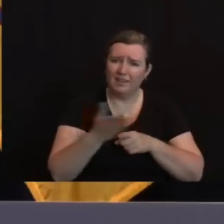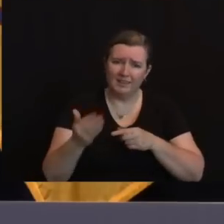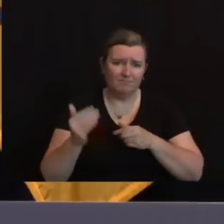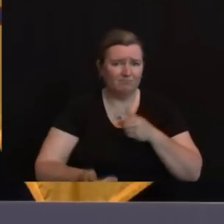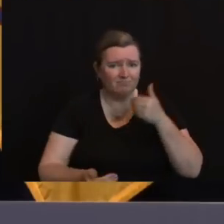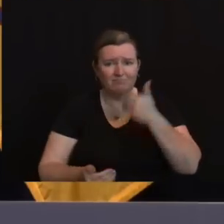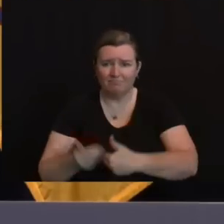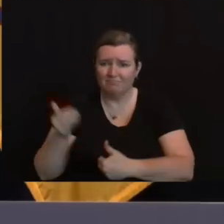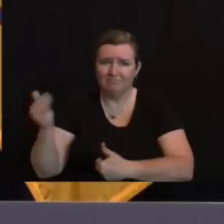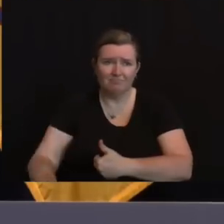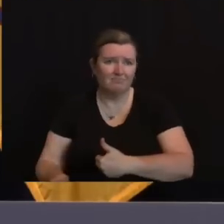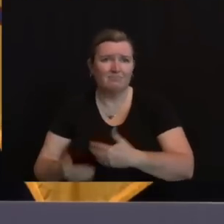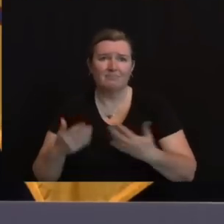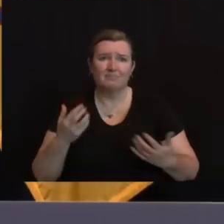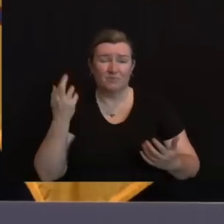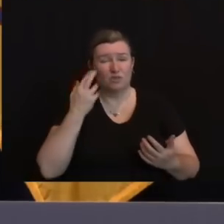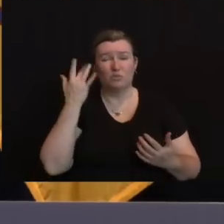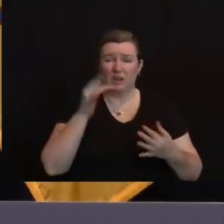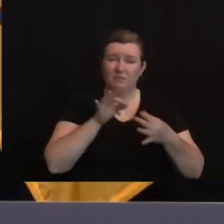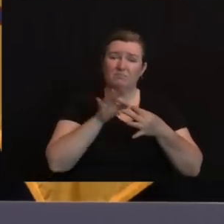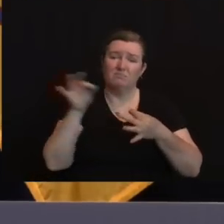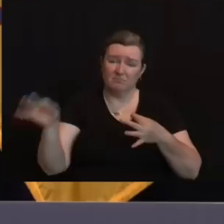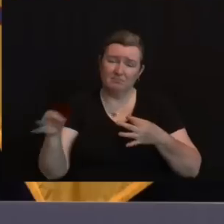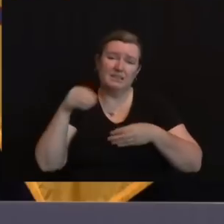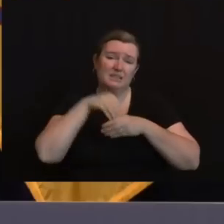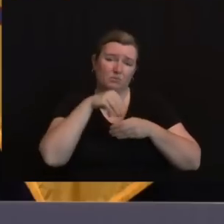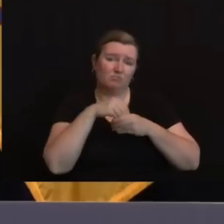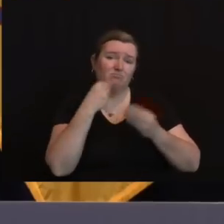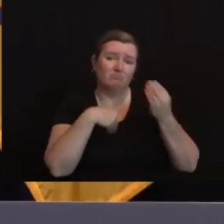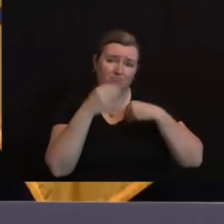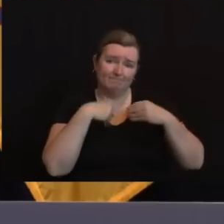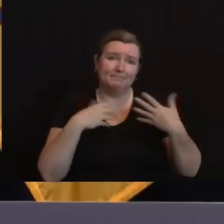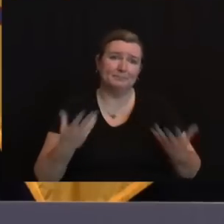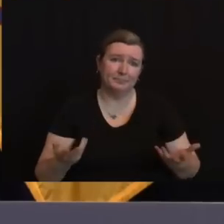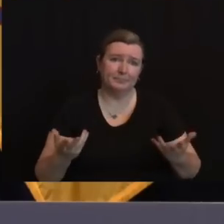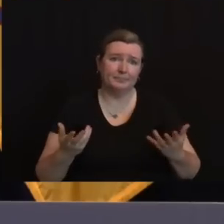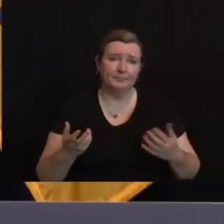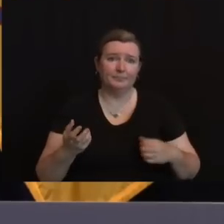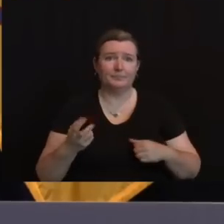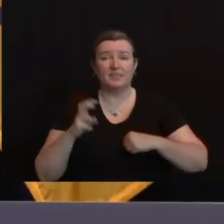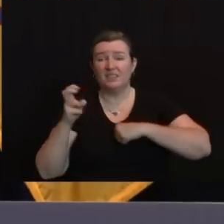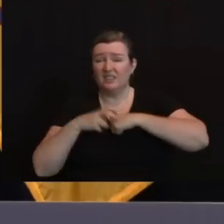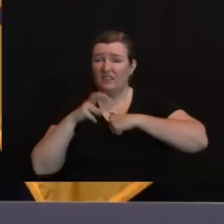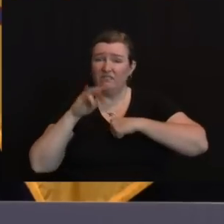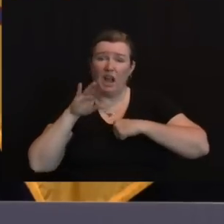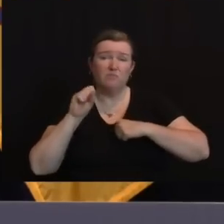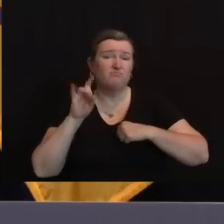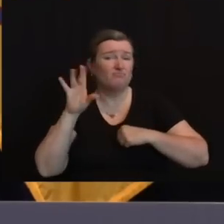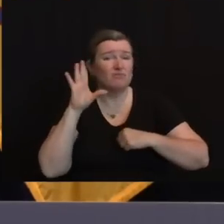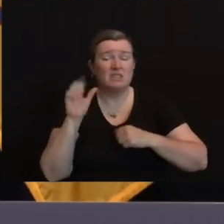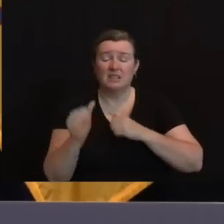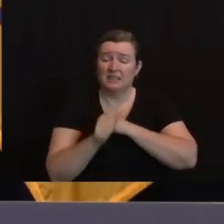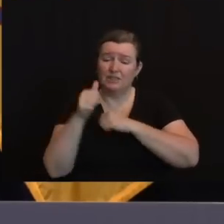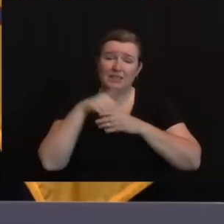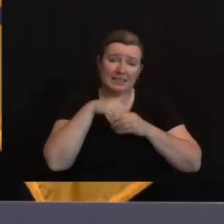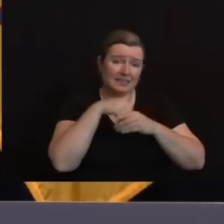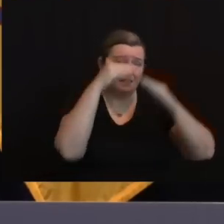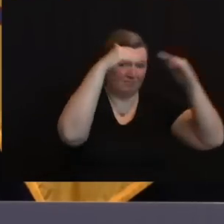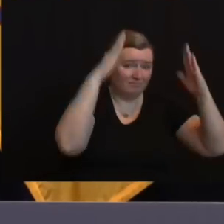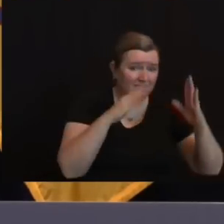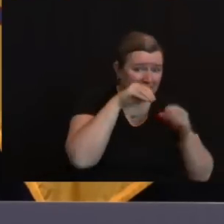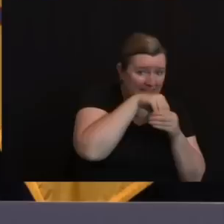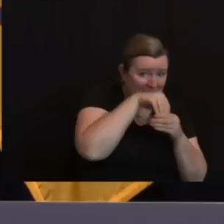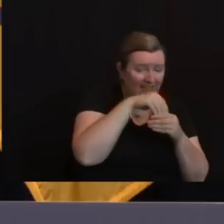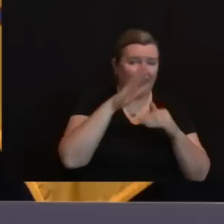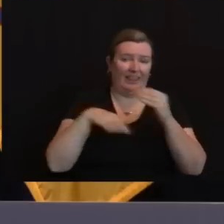two separate admonitions. One is the lethality of this virus indoors, particularly if you're eating or